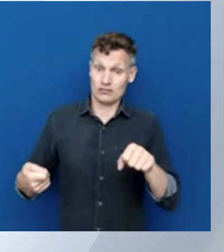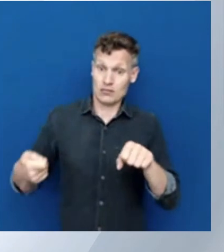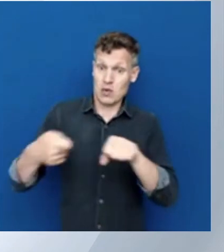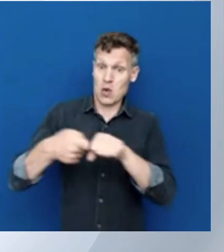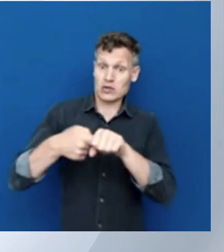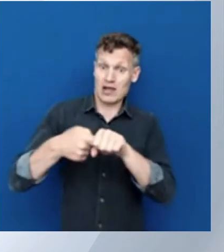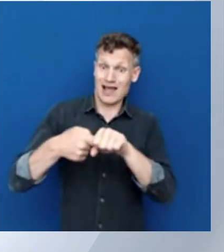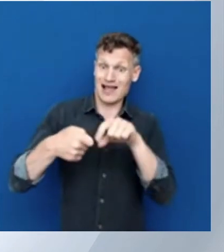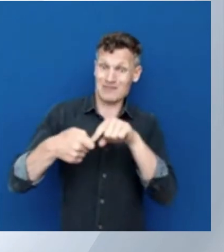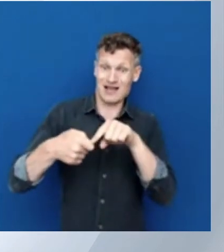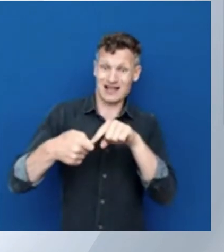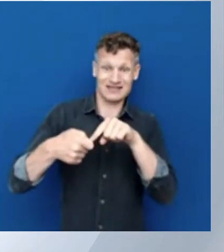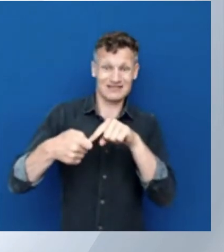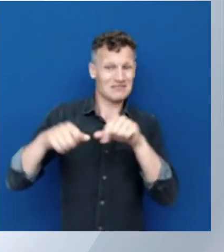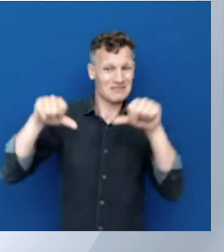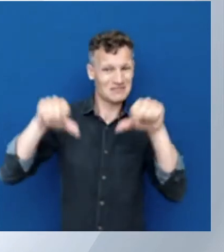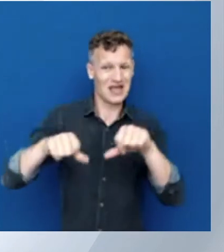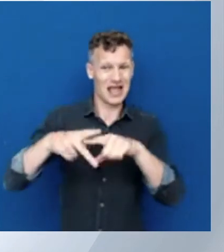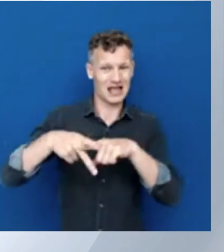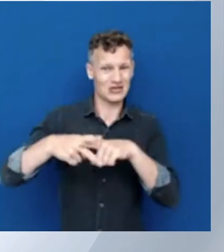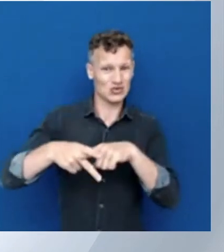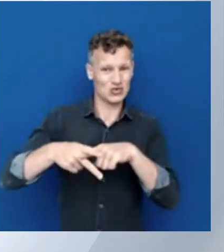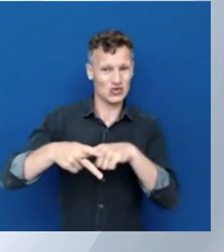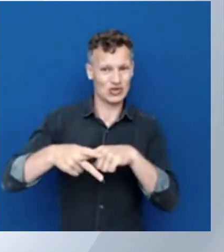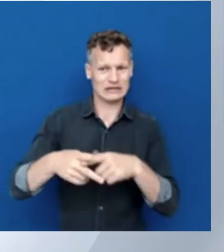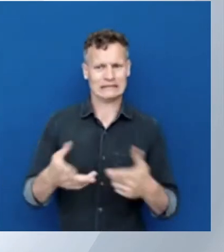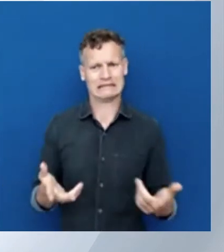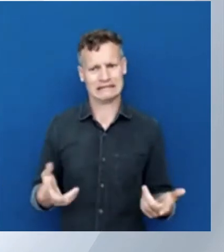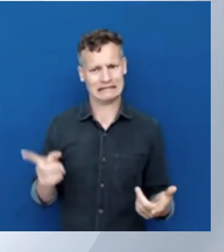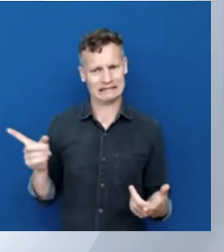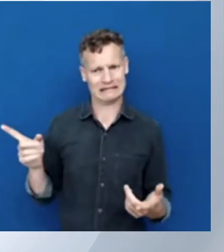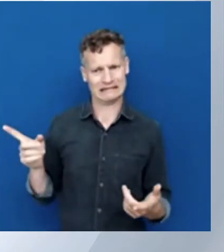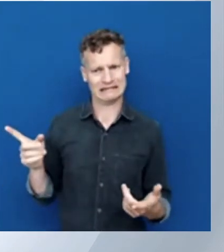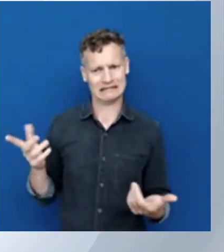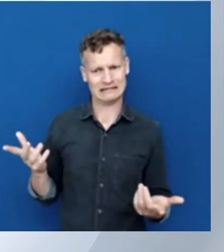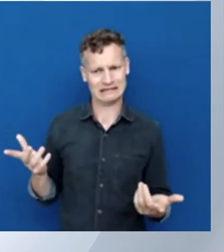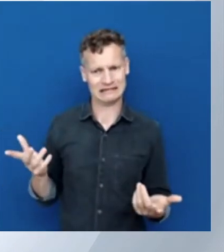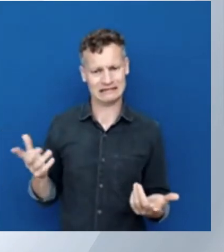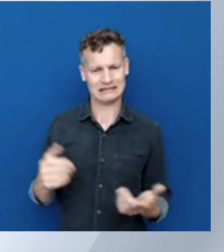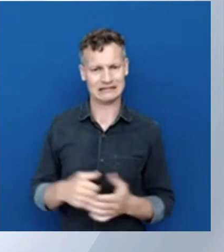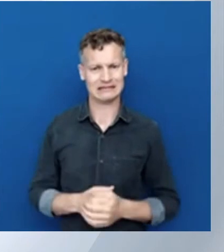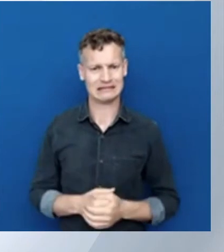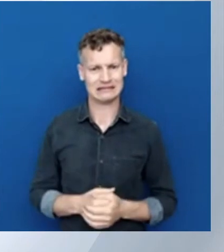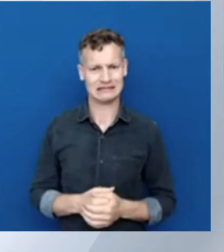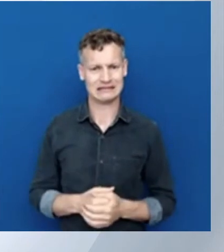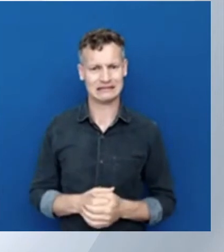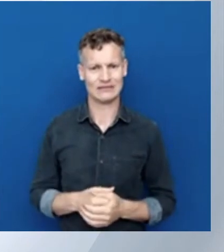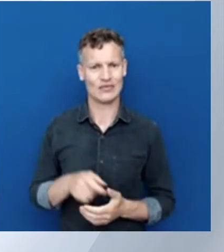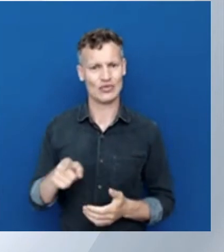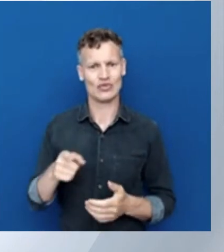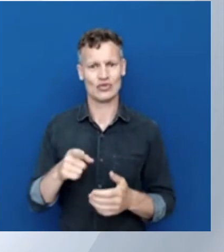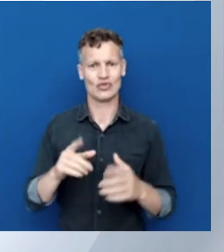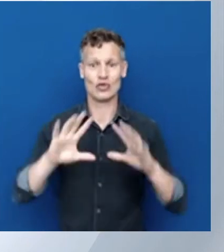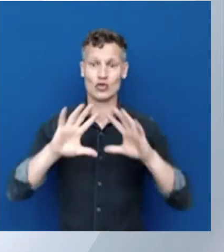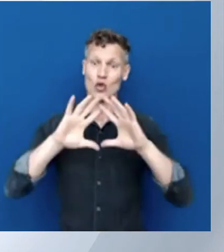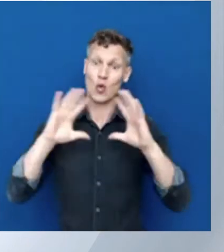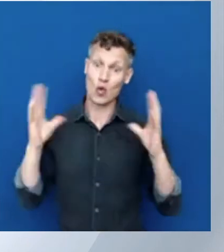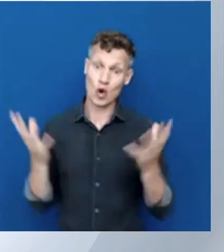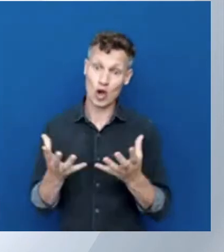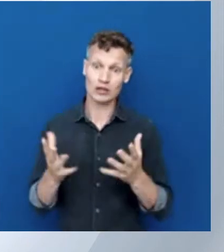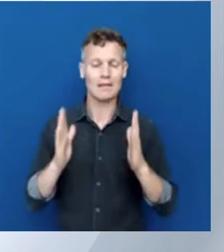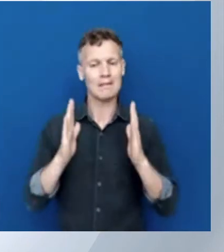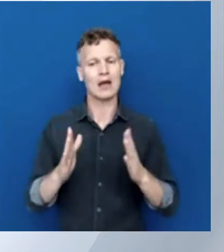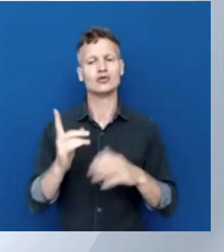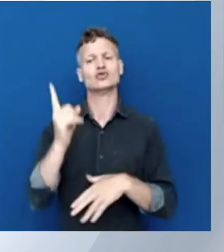to creating that ikigai, where what the world needs is to start from an early